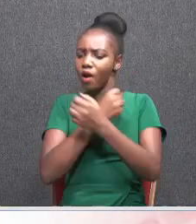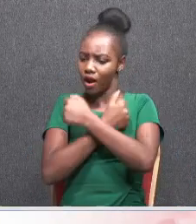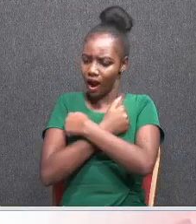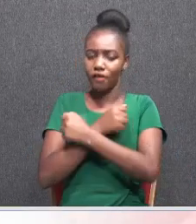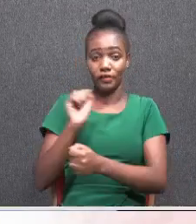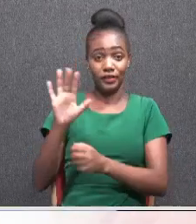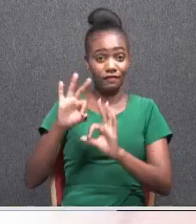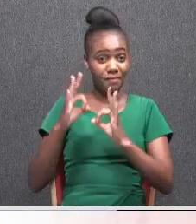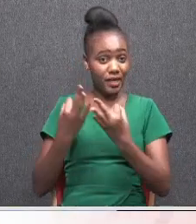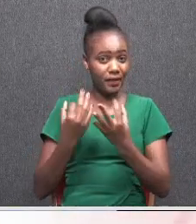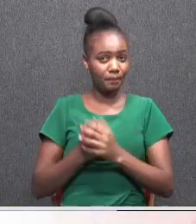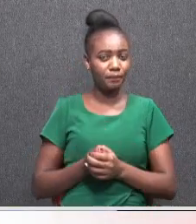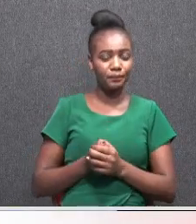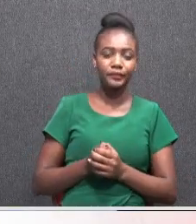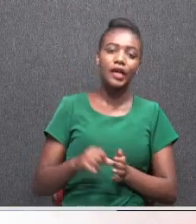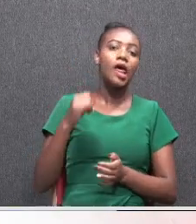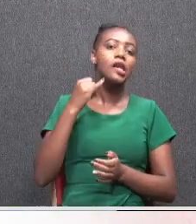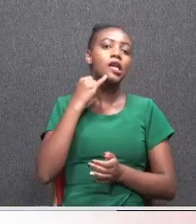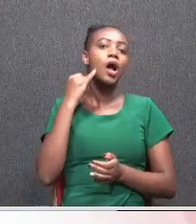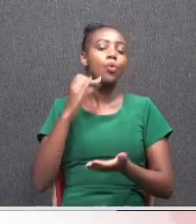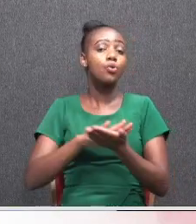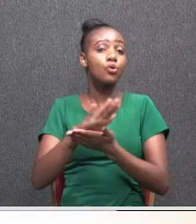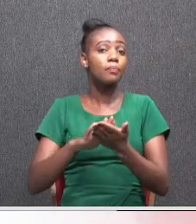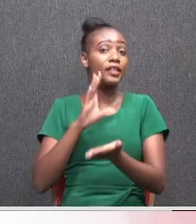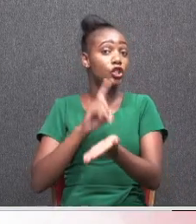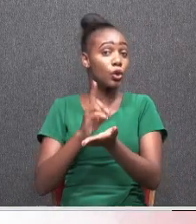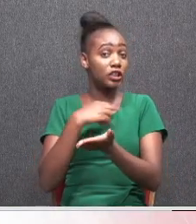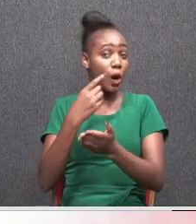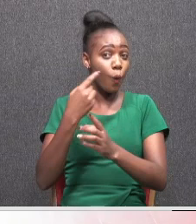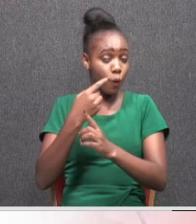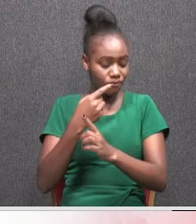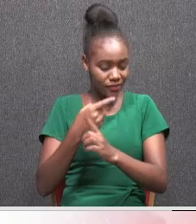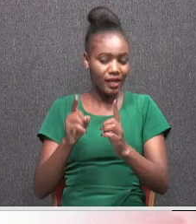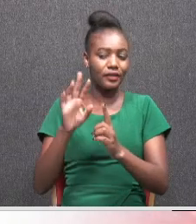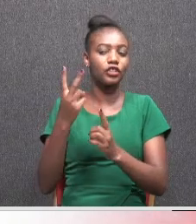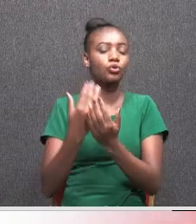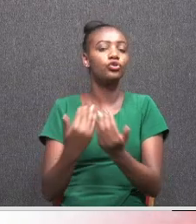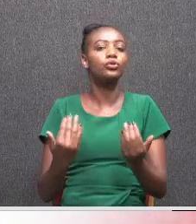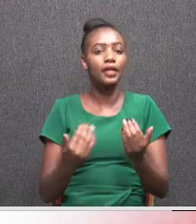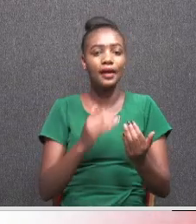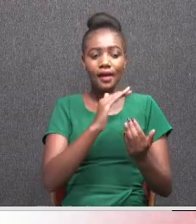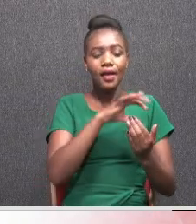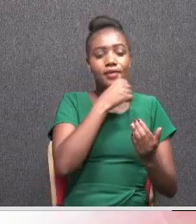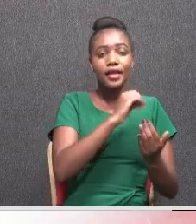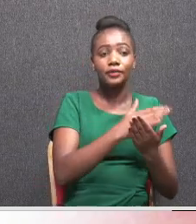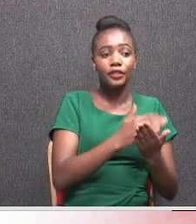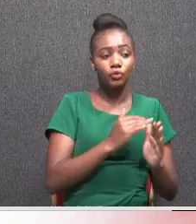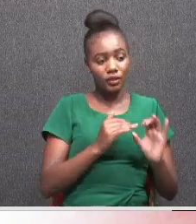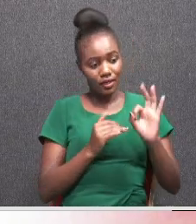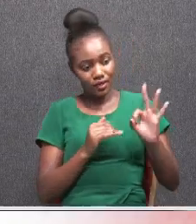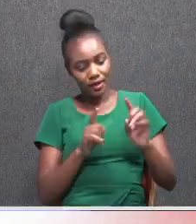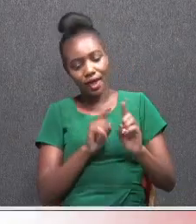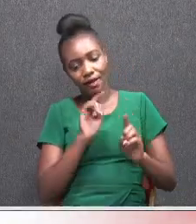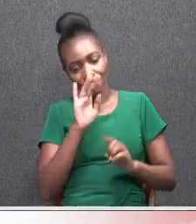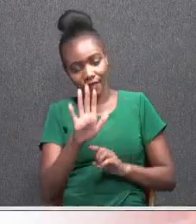from Nakuru. A Nakuru-based doctor who allegedly killed his two children aged 5 years and 3 years old and later